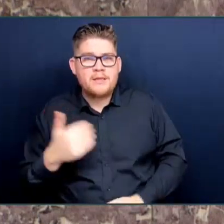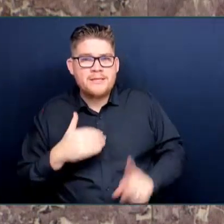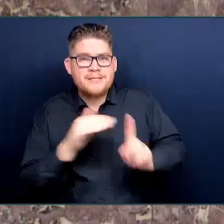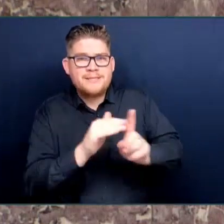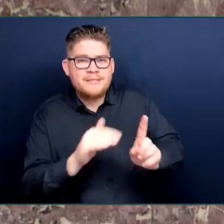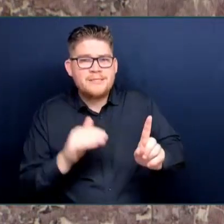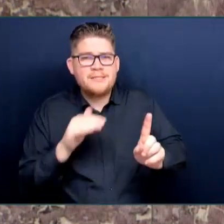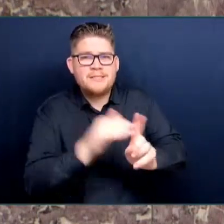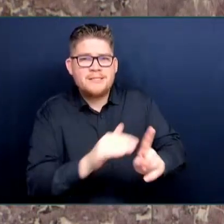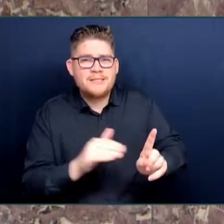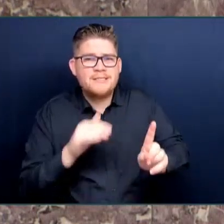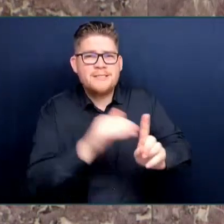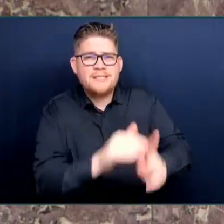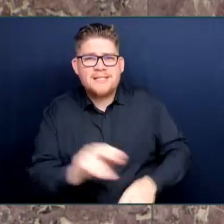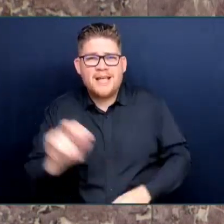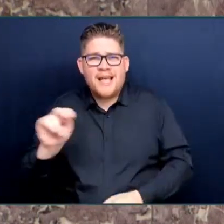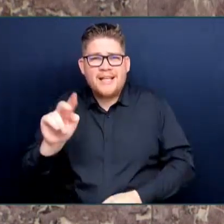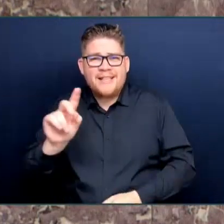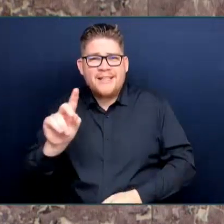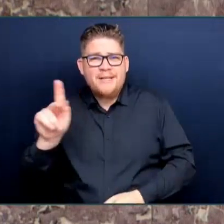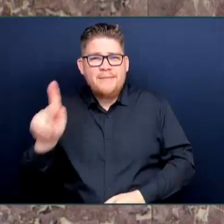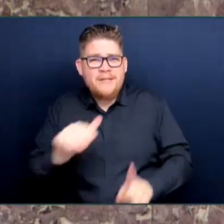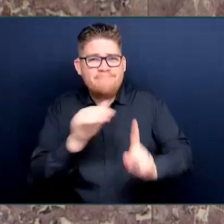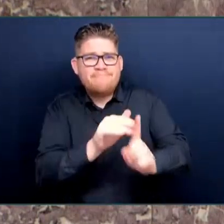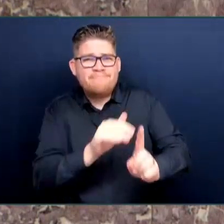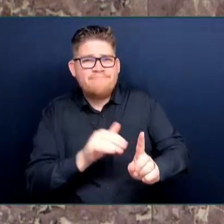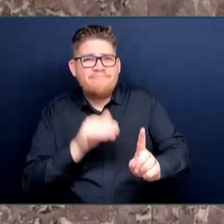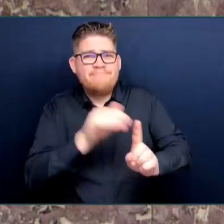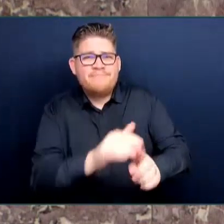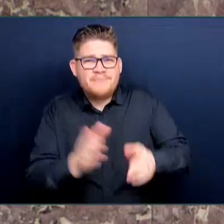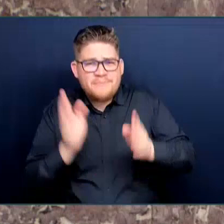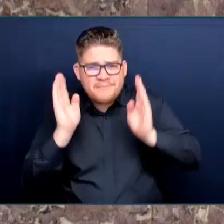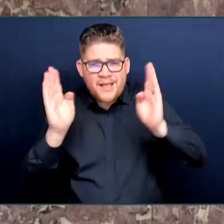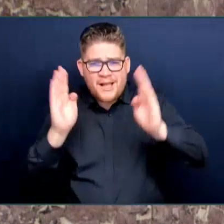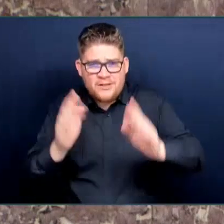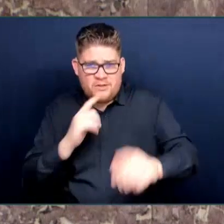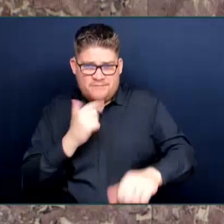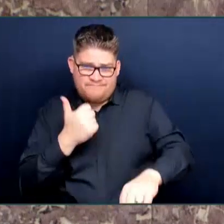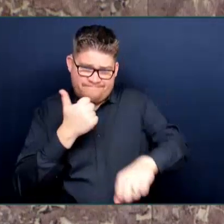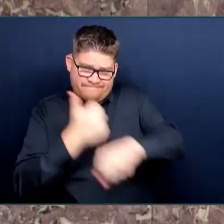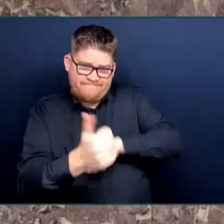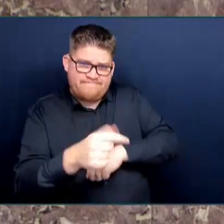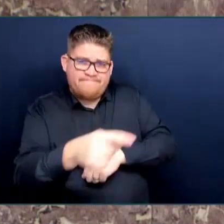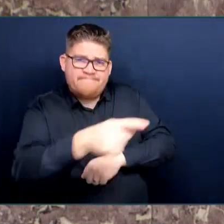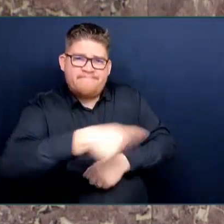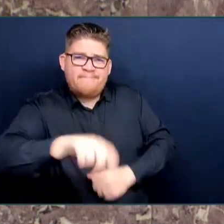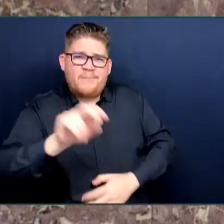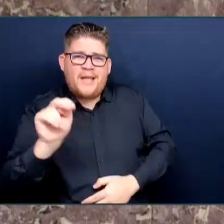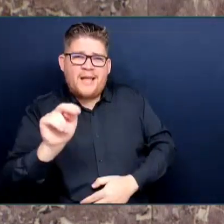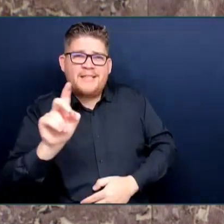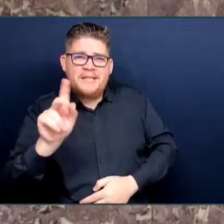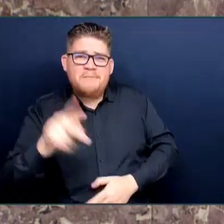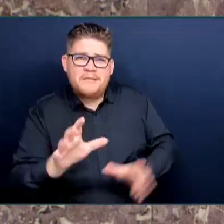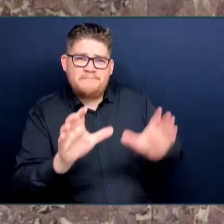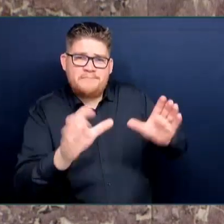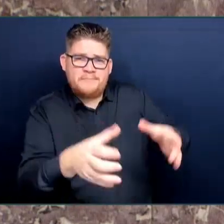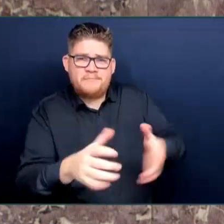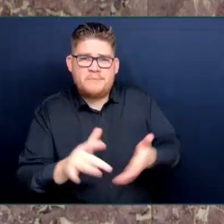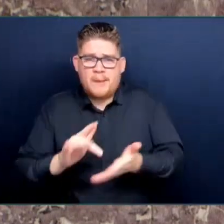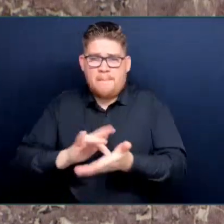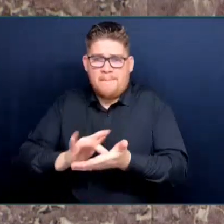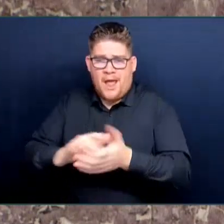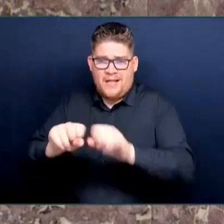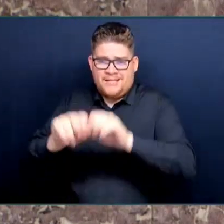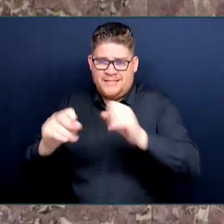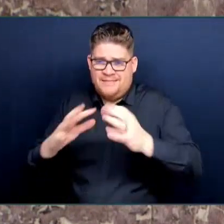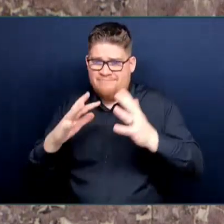BC's healthcare system. Now, this is the most high-profile muzzling of a healthcare professional in the province,